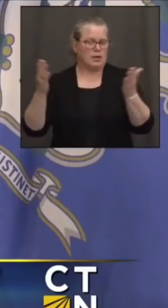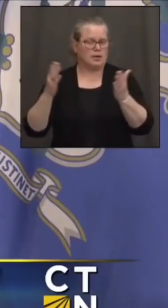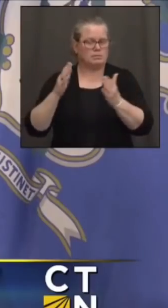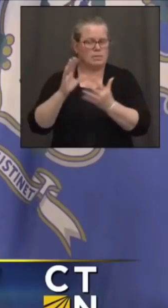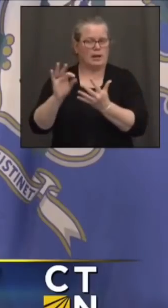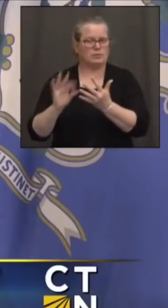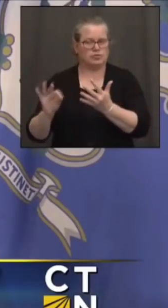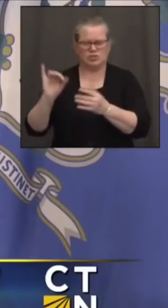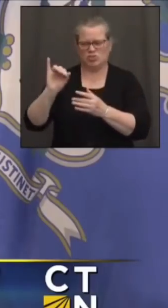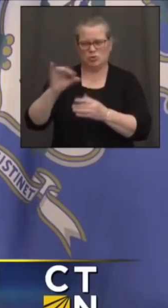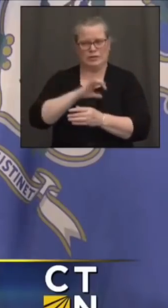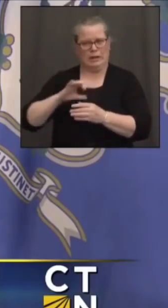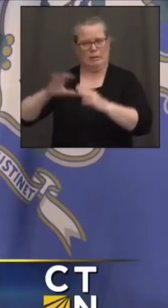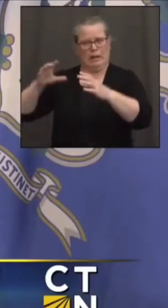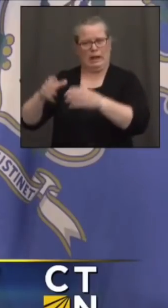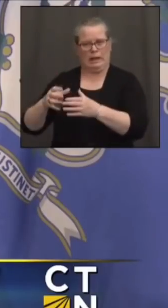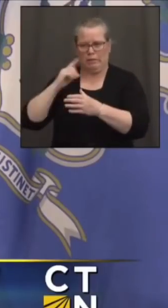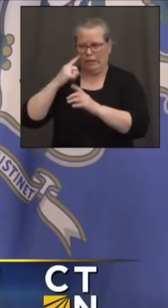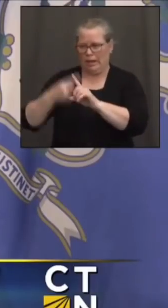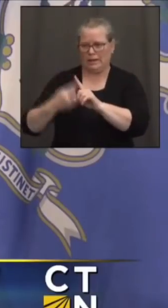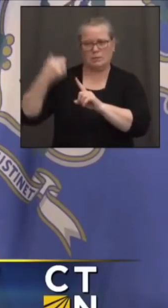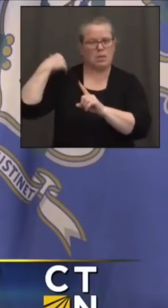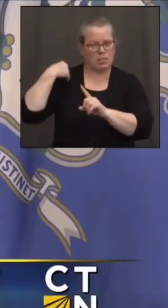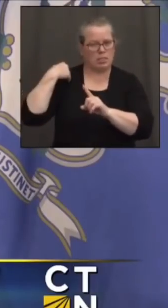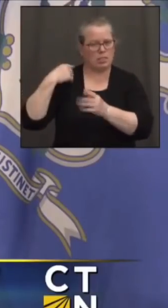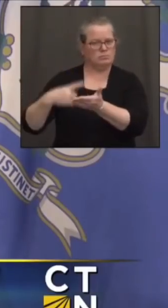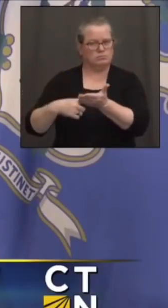think it was a month or so ago.